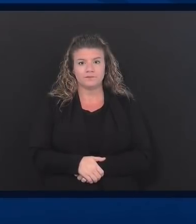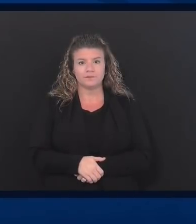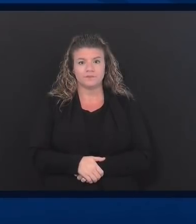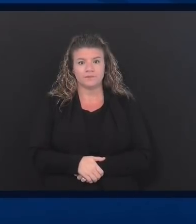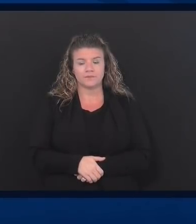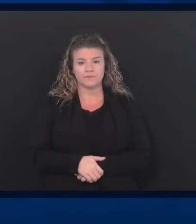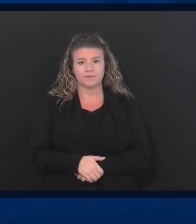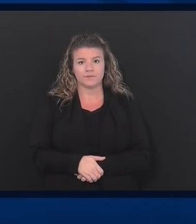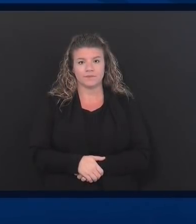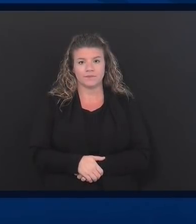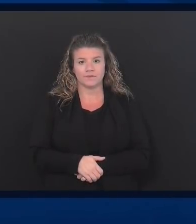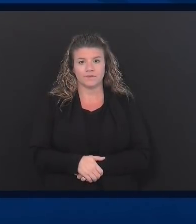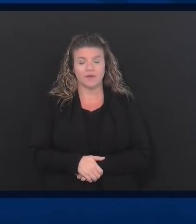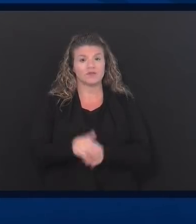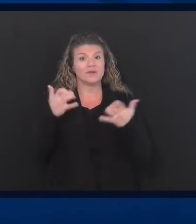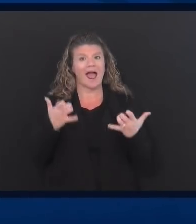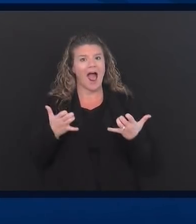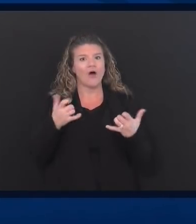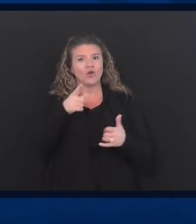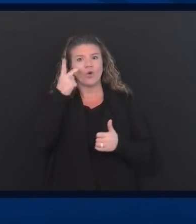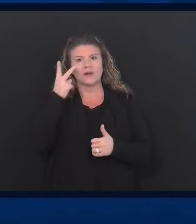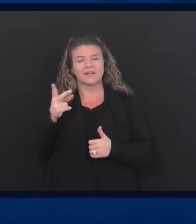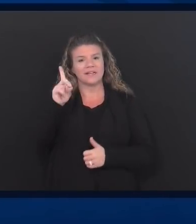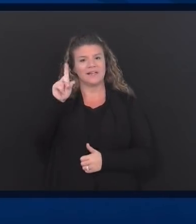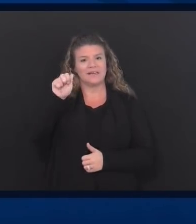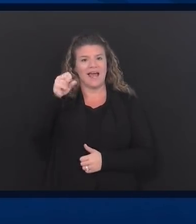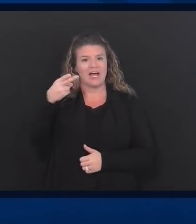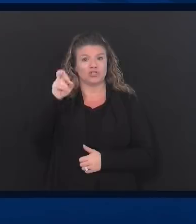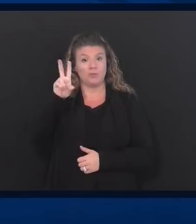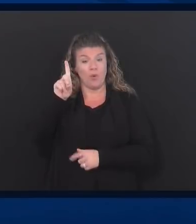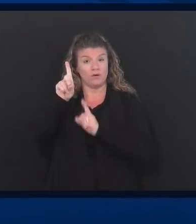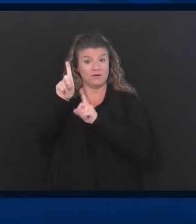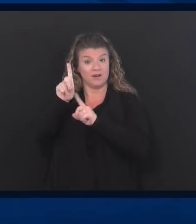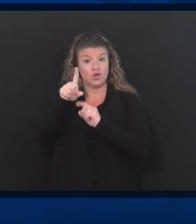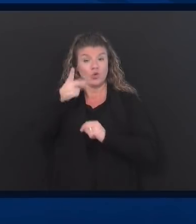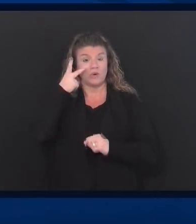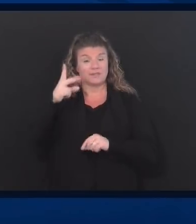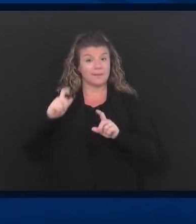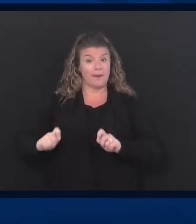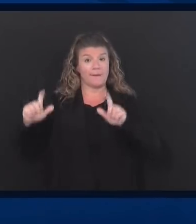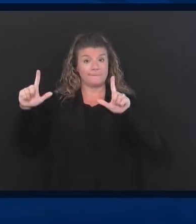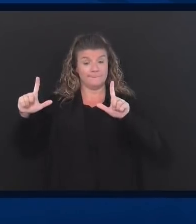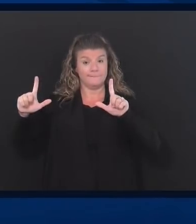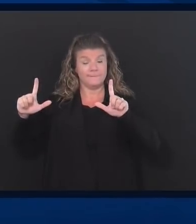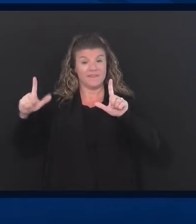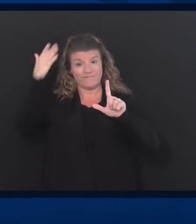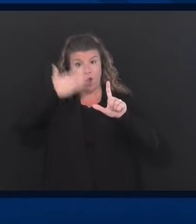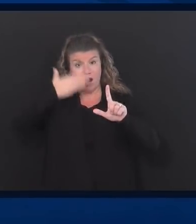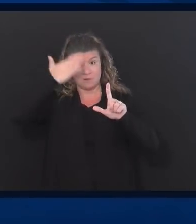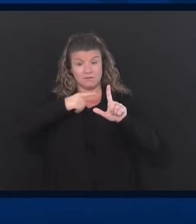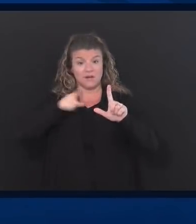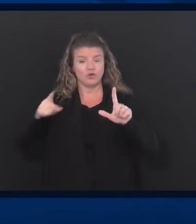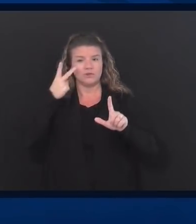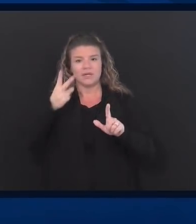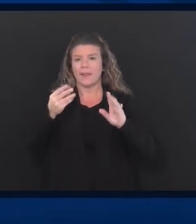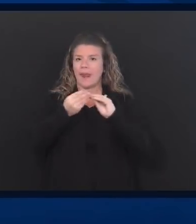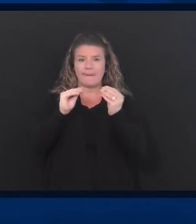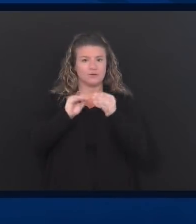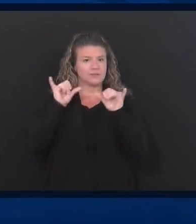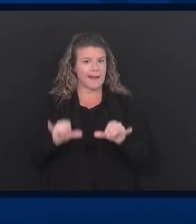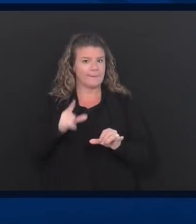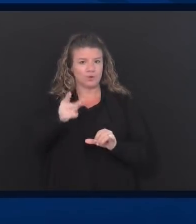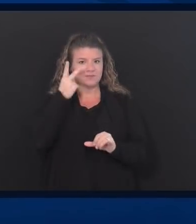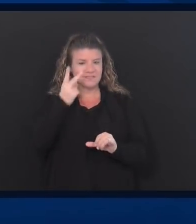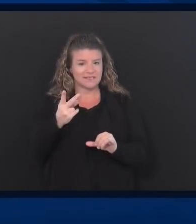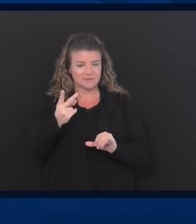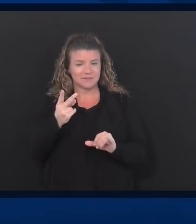Let's walk through the actual dashboard. So on here, you see the front of the dashboard, and it has the same numbers you've been seeing. So